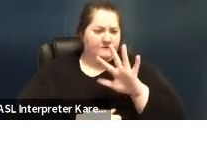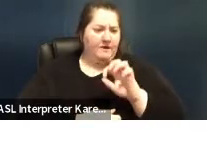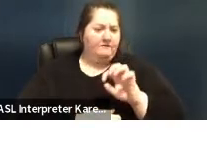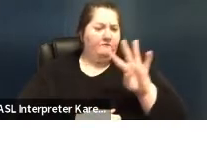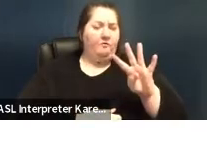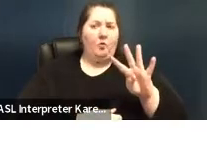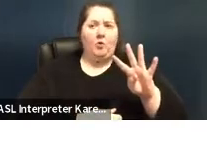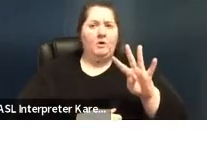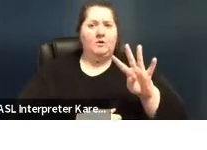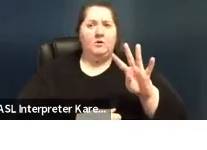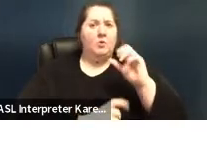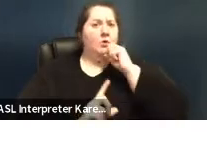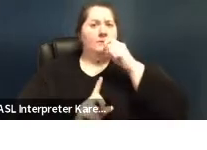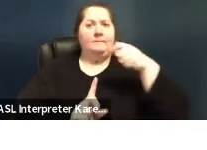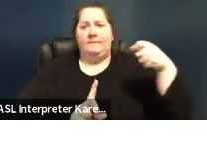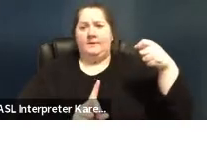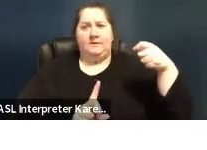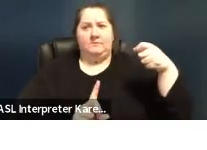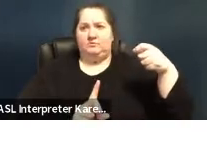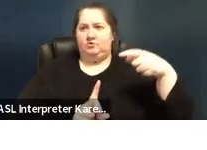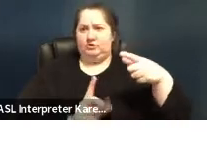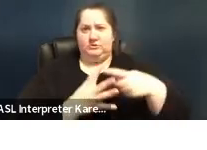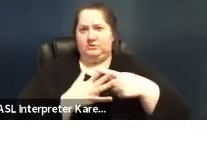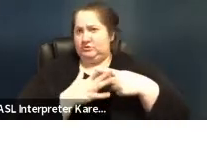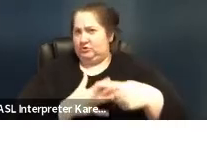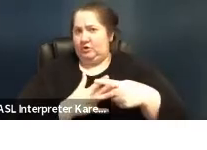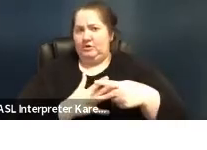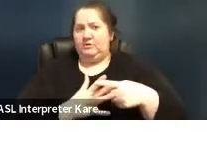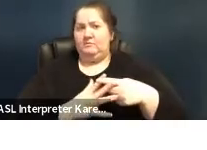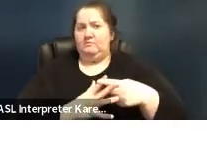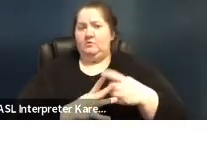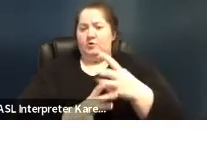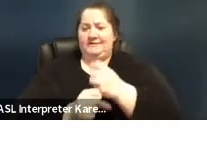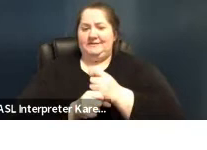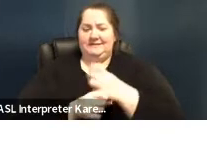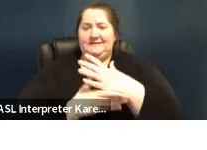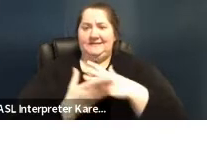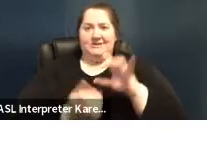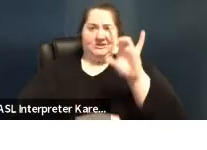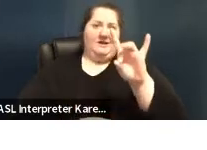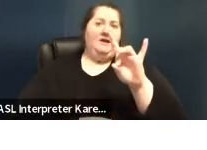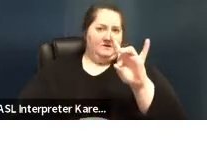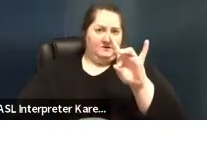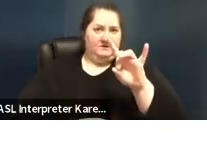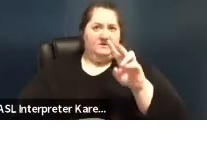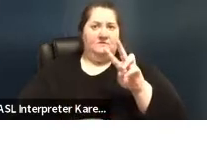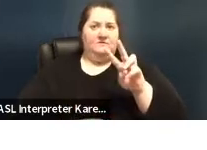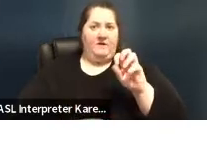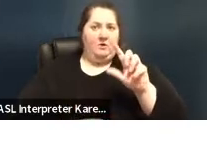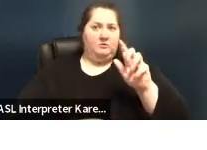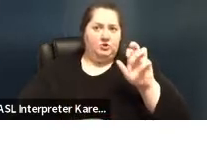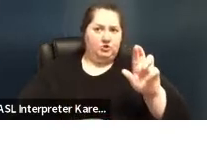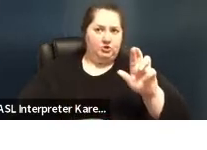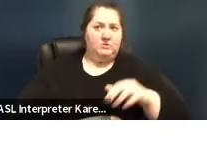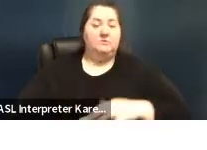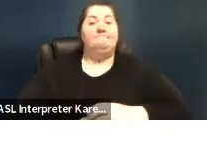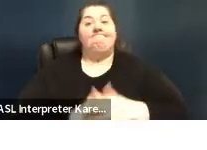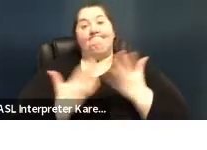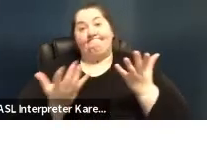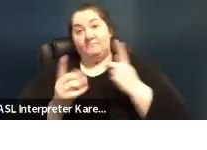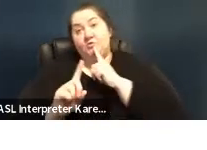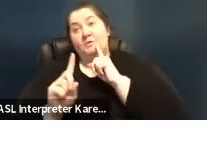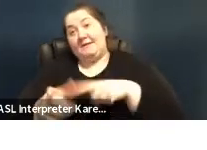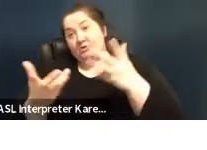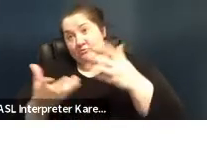be triggered by the receipt of Section 8 vouchers. So there's your answer,